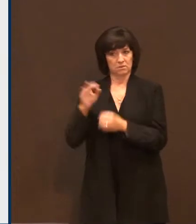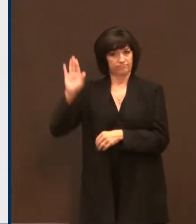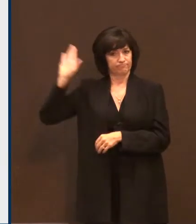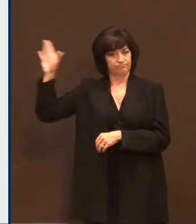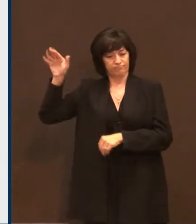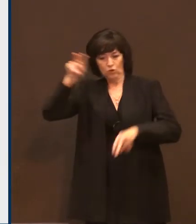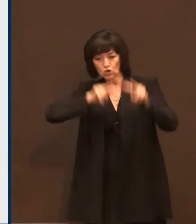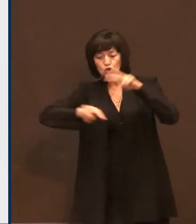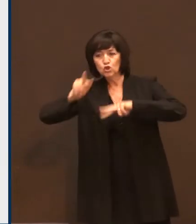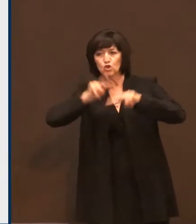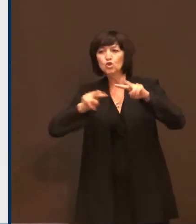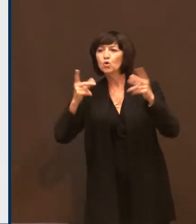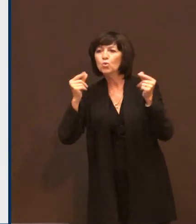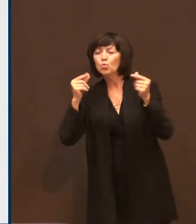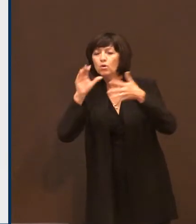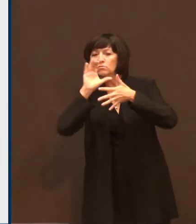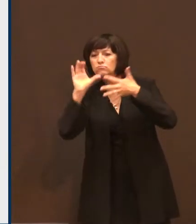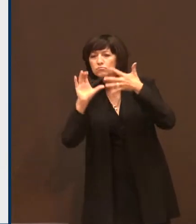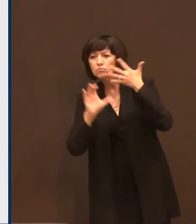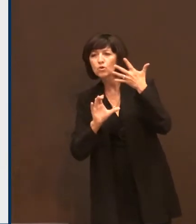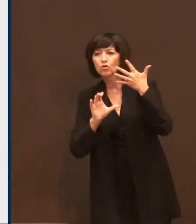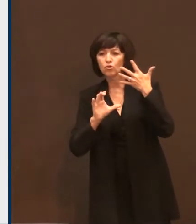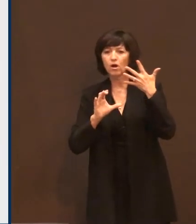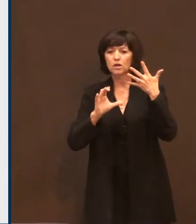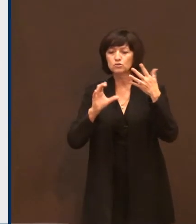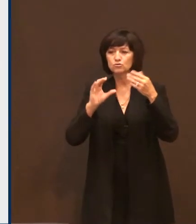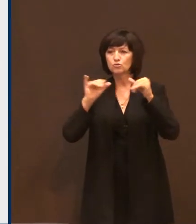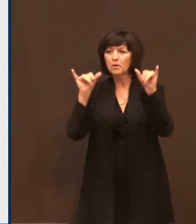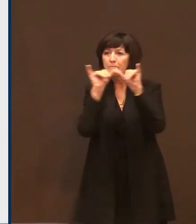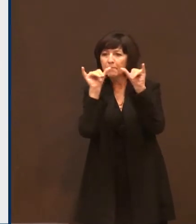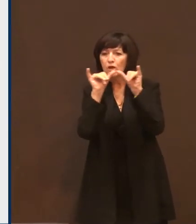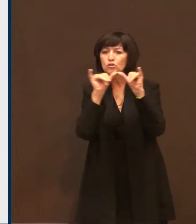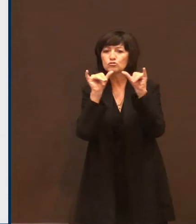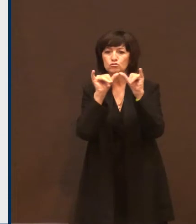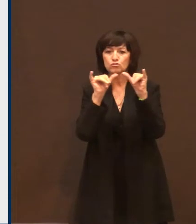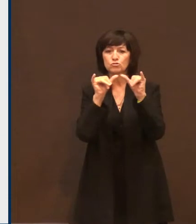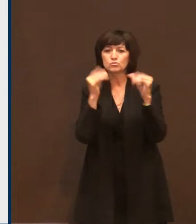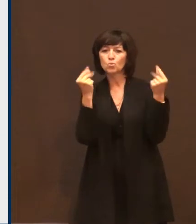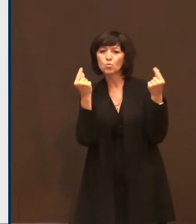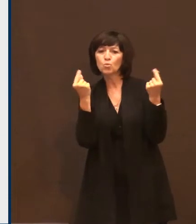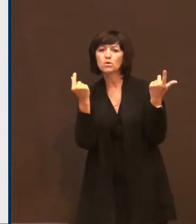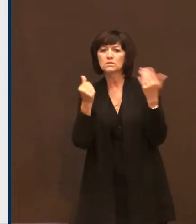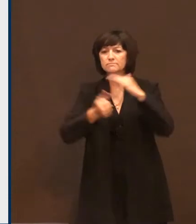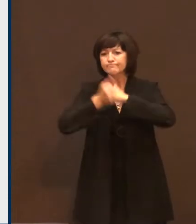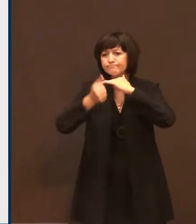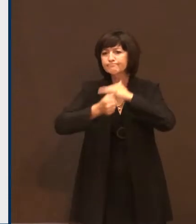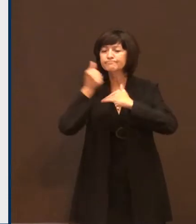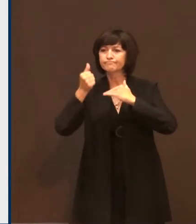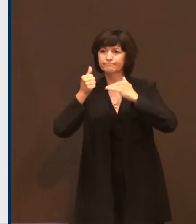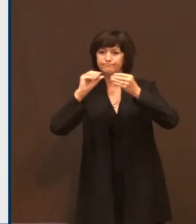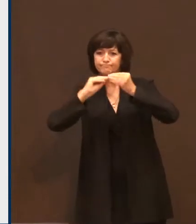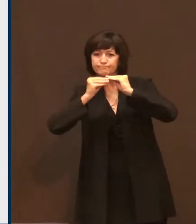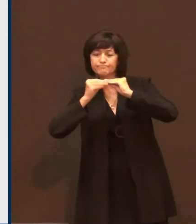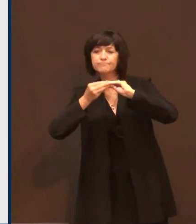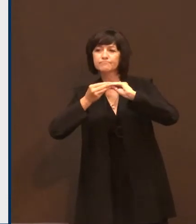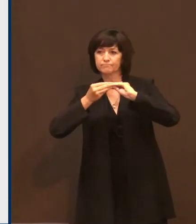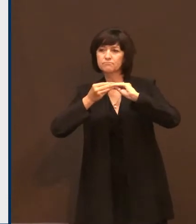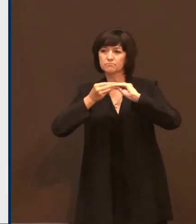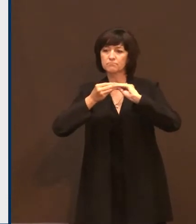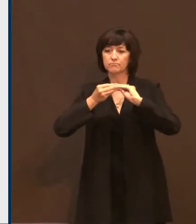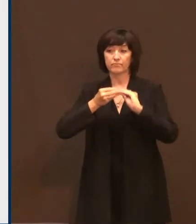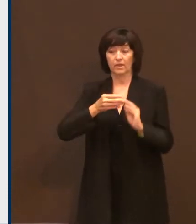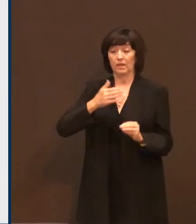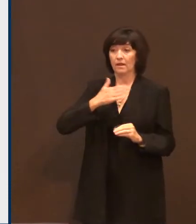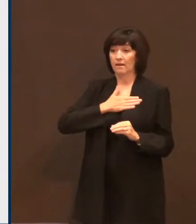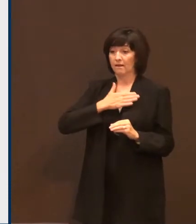indicator identified by the World Health Organization at 5% positive. We have a very